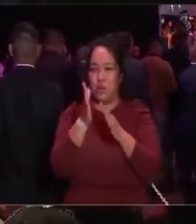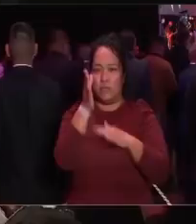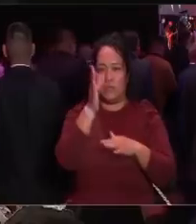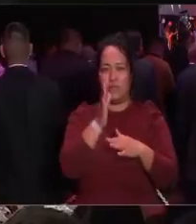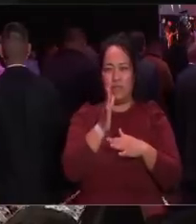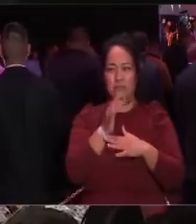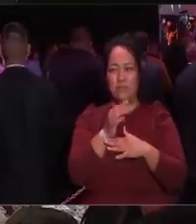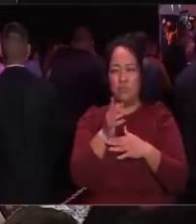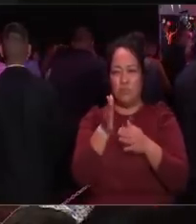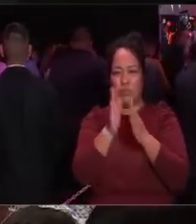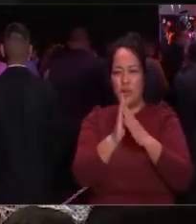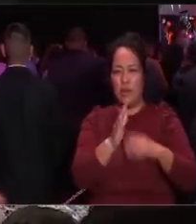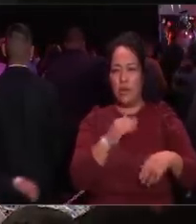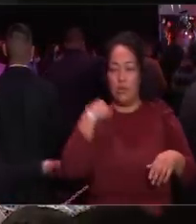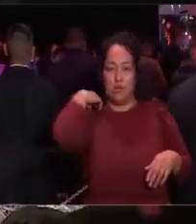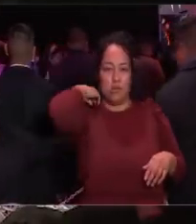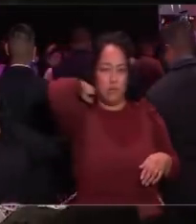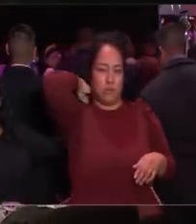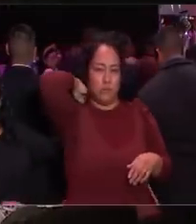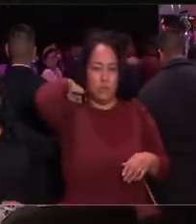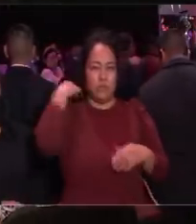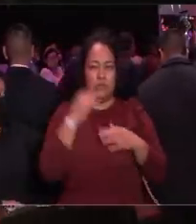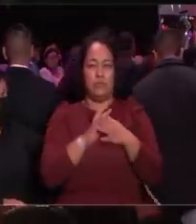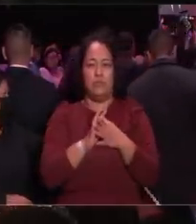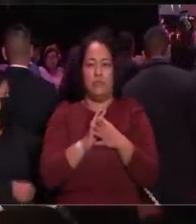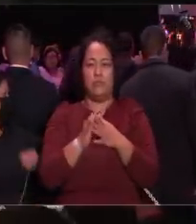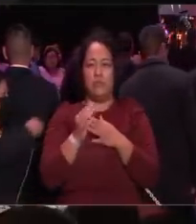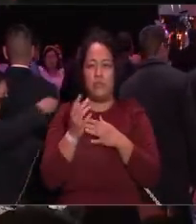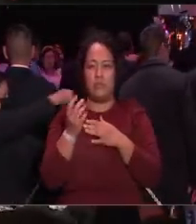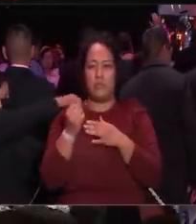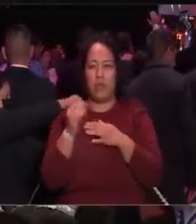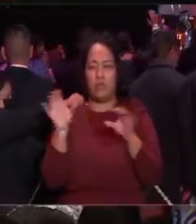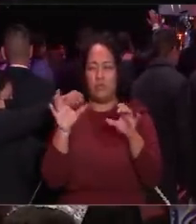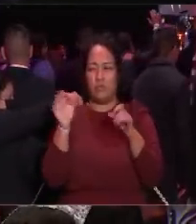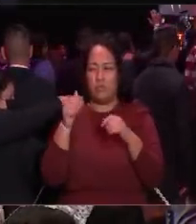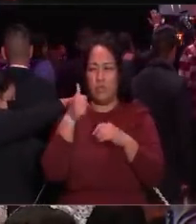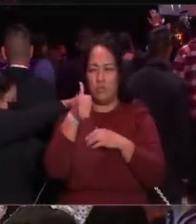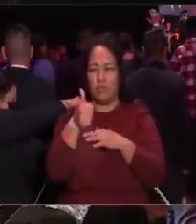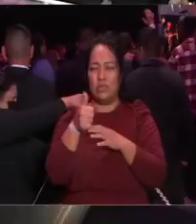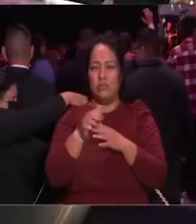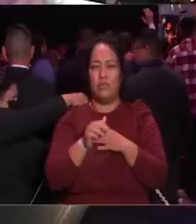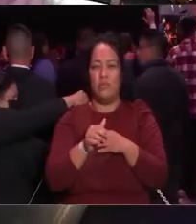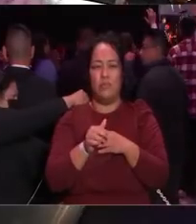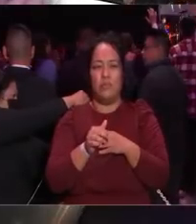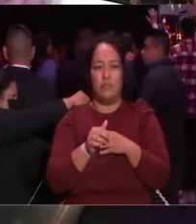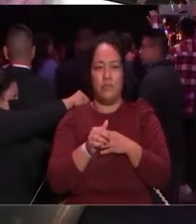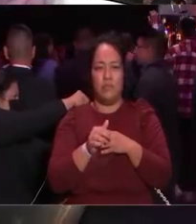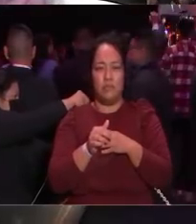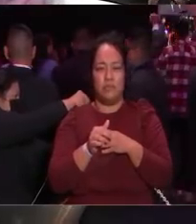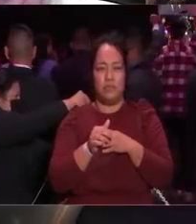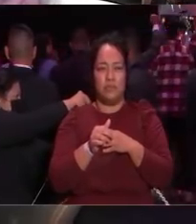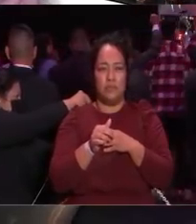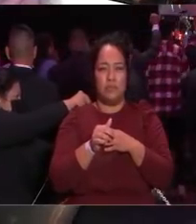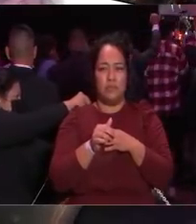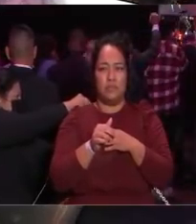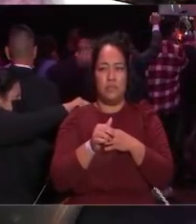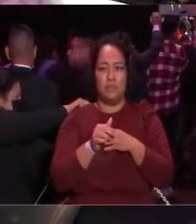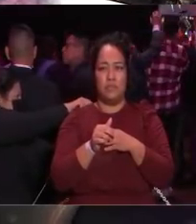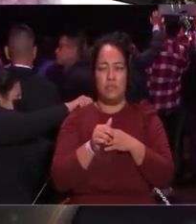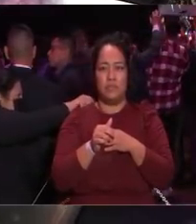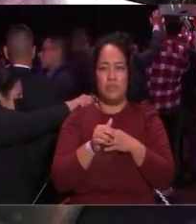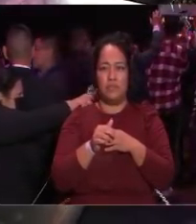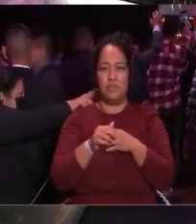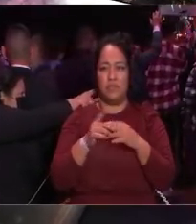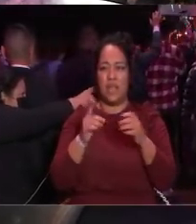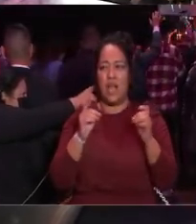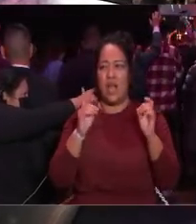y mamá te empujen para orar. I want you to do it by yourself. Yo quiero que lo hagas tú solo. I dedicated my